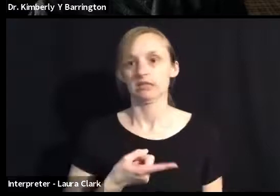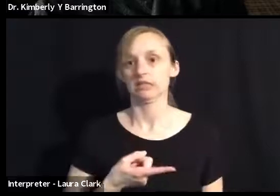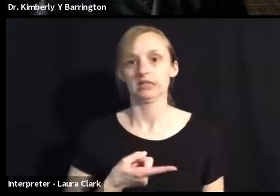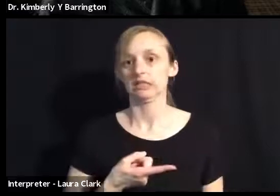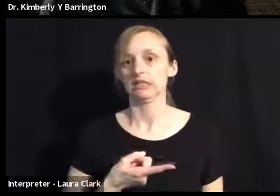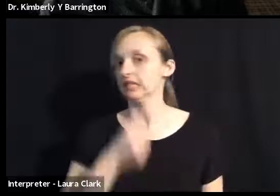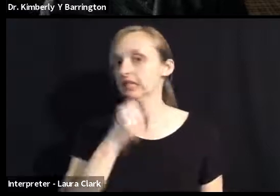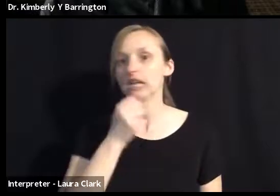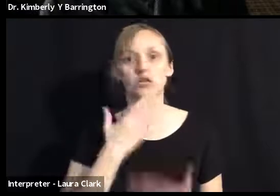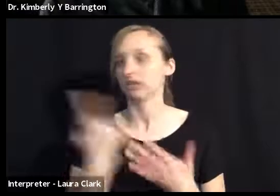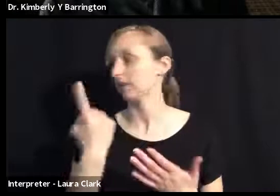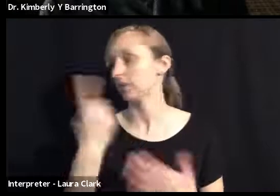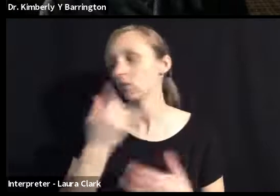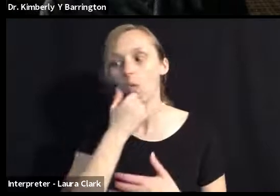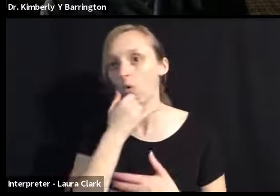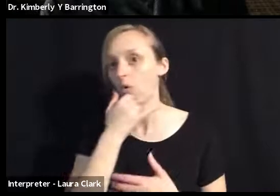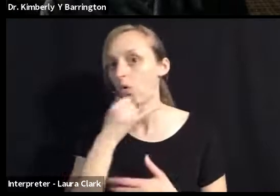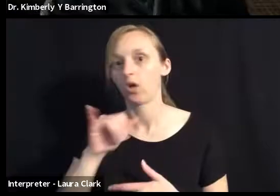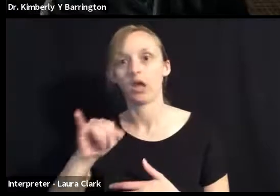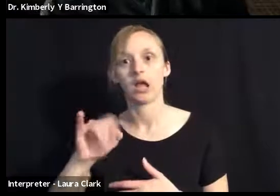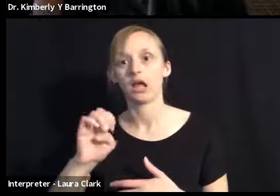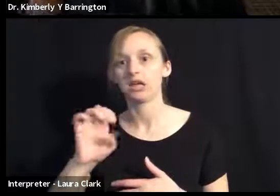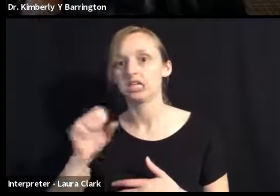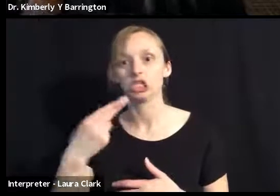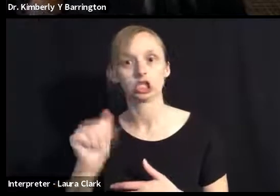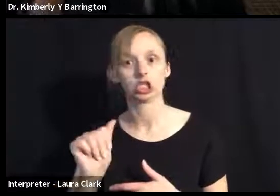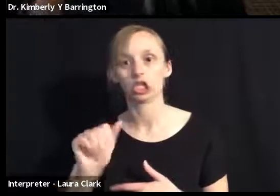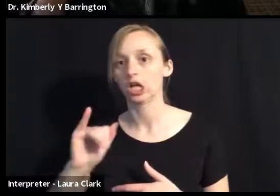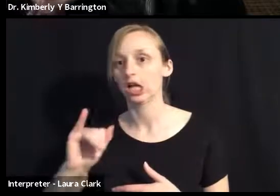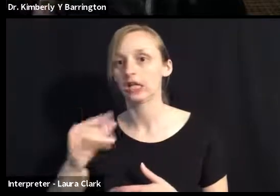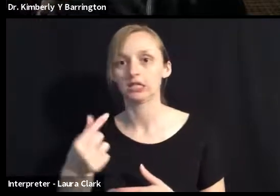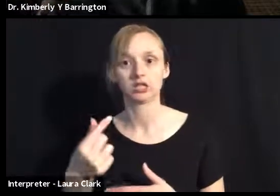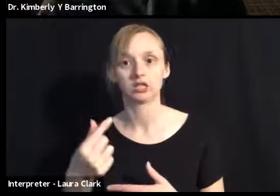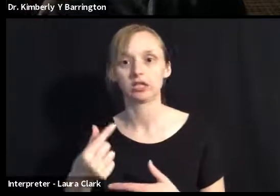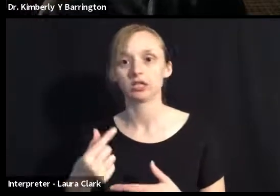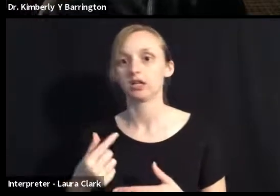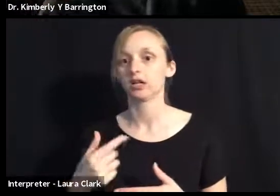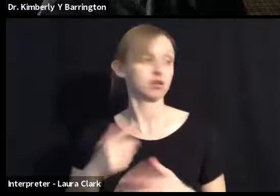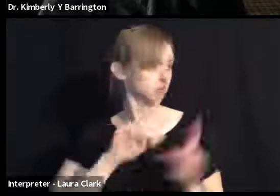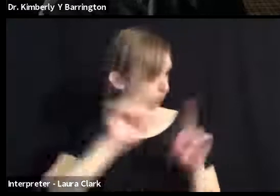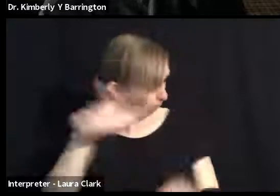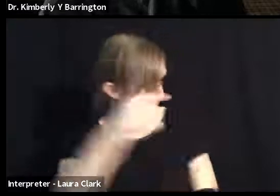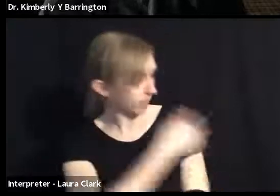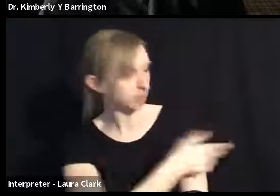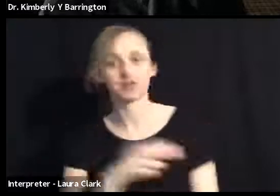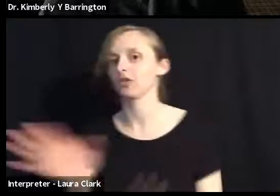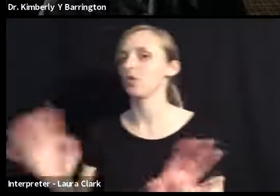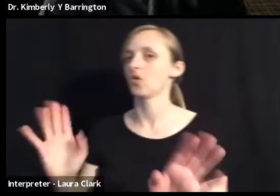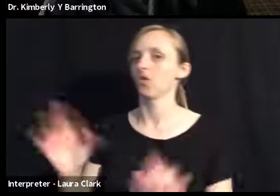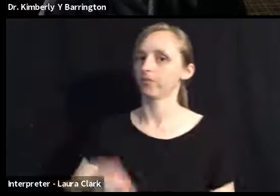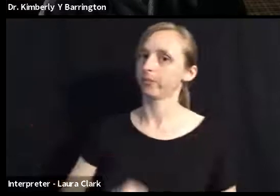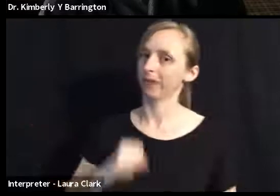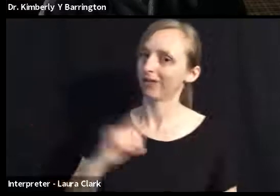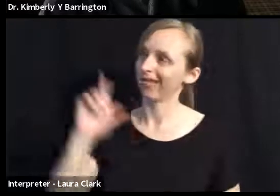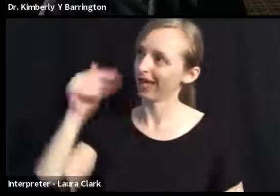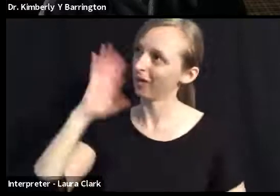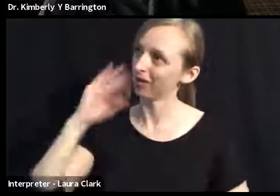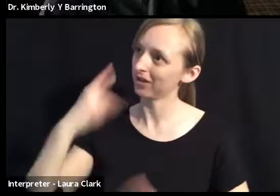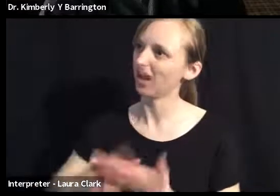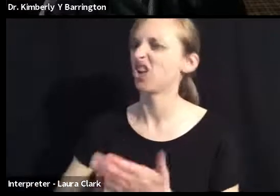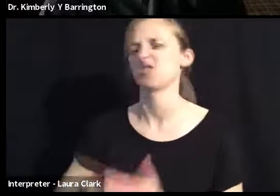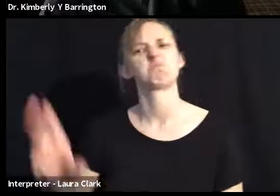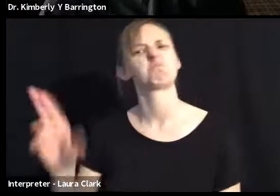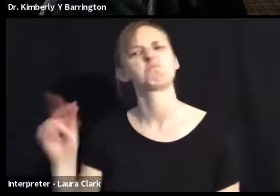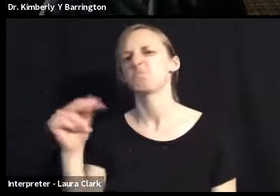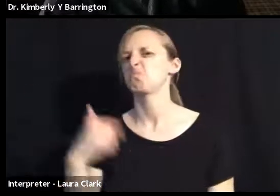not good. She wanted to take me to the hospital. I'm like, no, spirit of pride. I'll talk about that later. I'm like, no, I'm not going to the